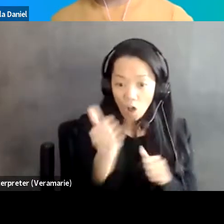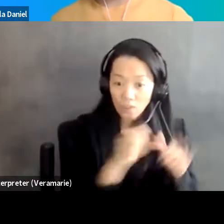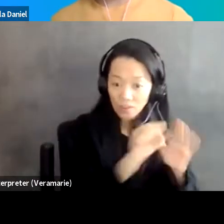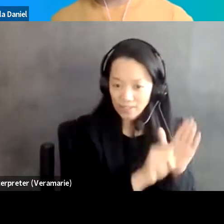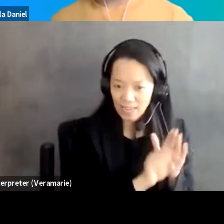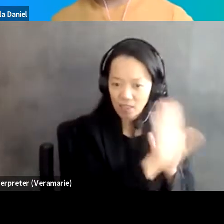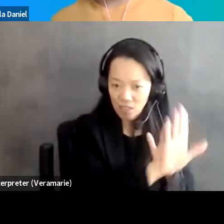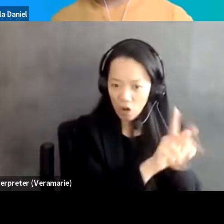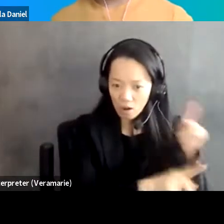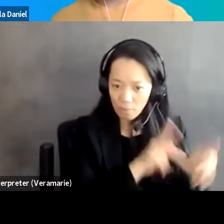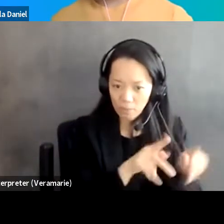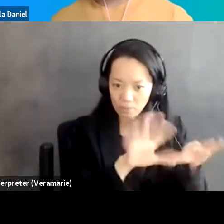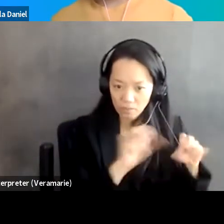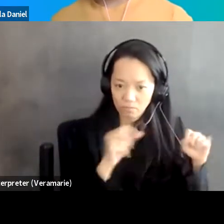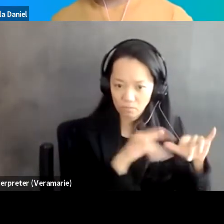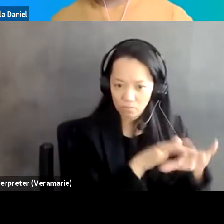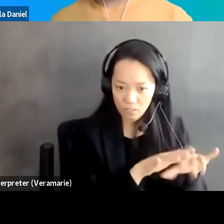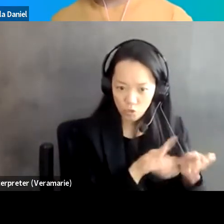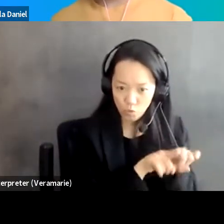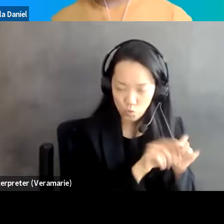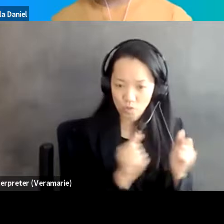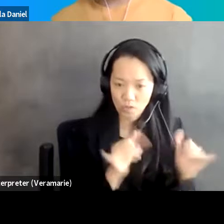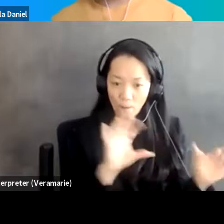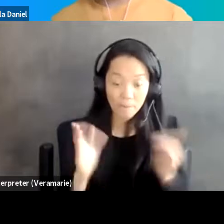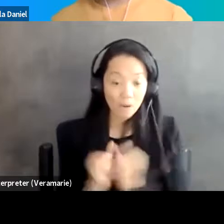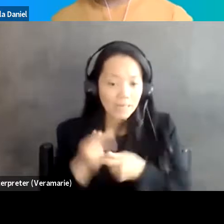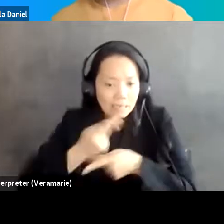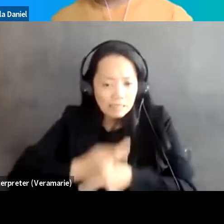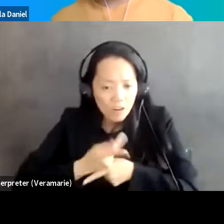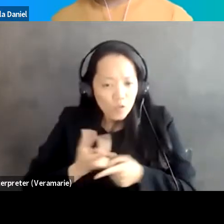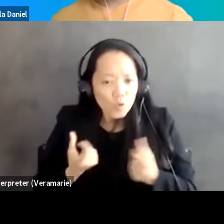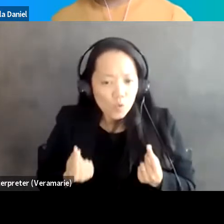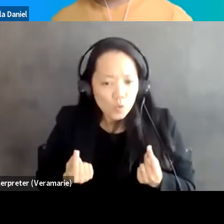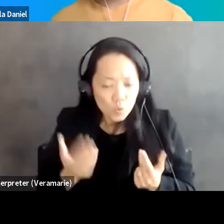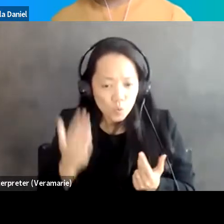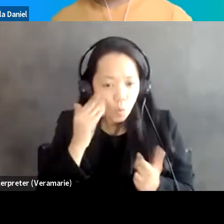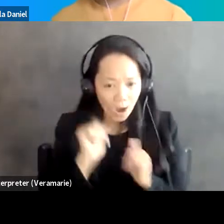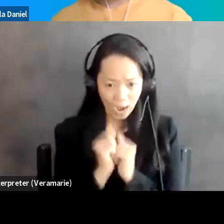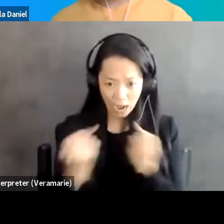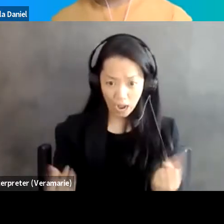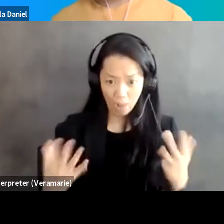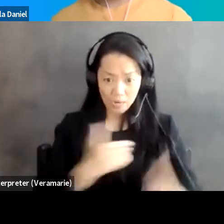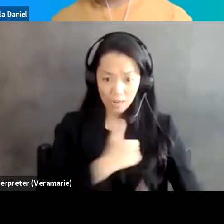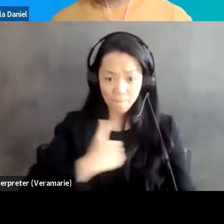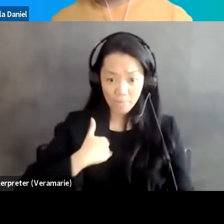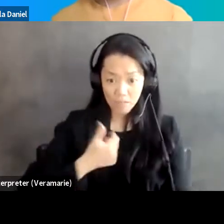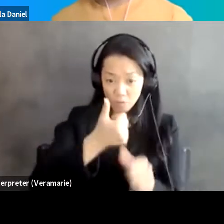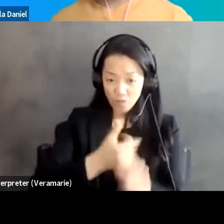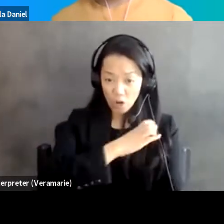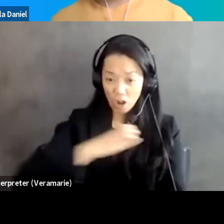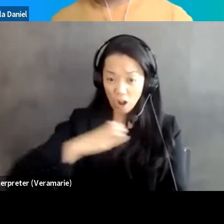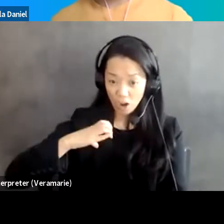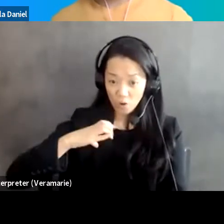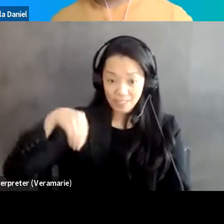So one of the things to kind of be careful about, it's when we talk about how many members for Congress we could have